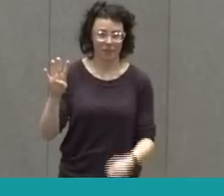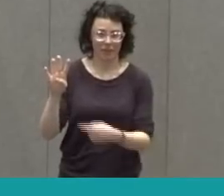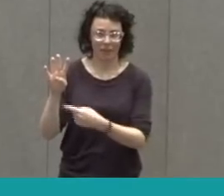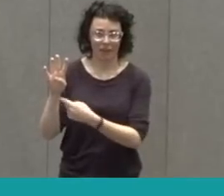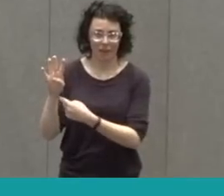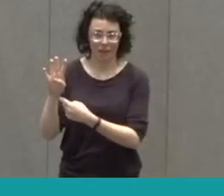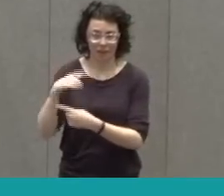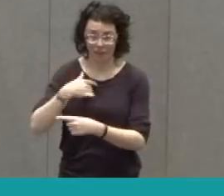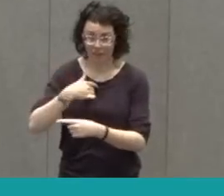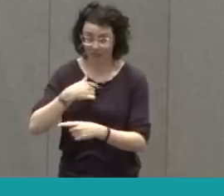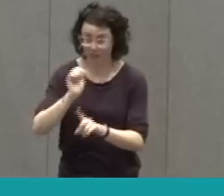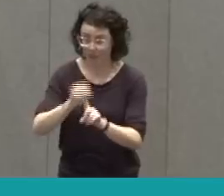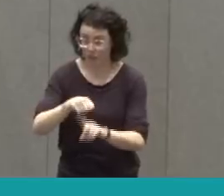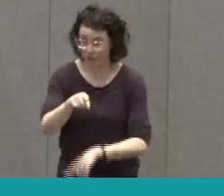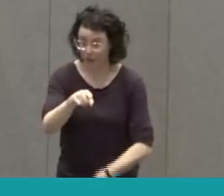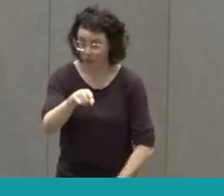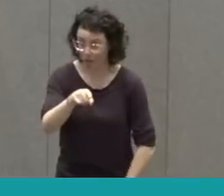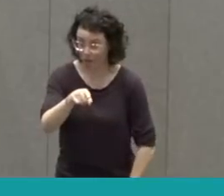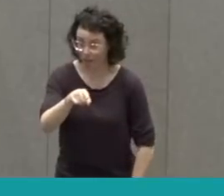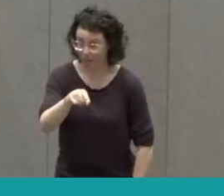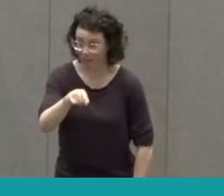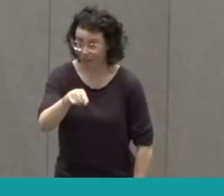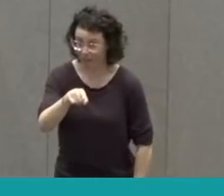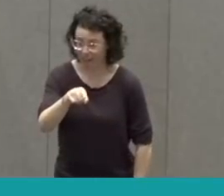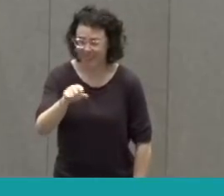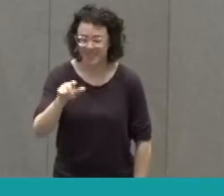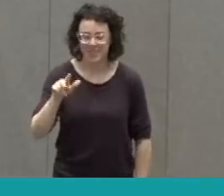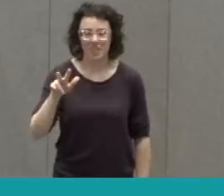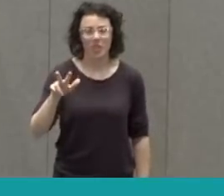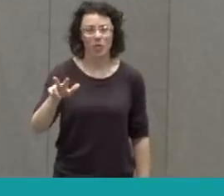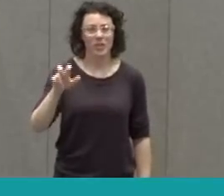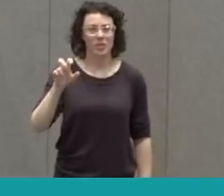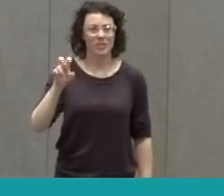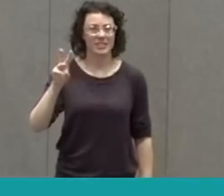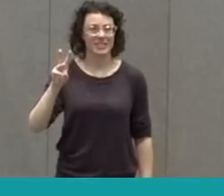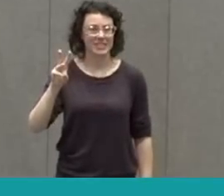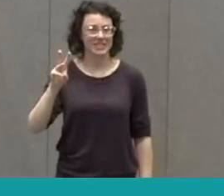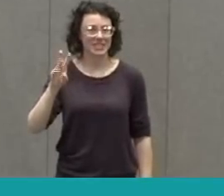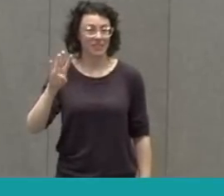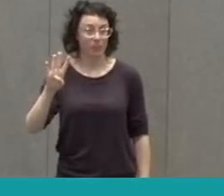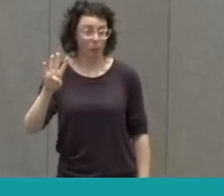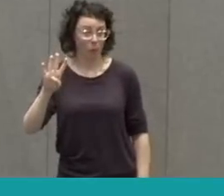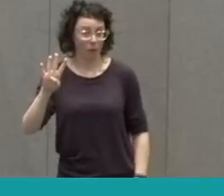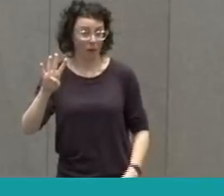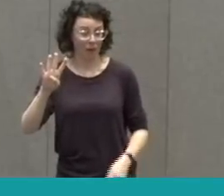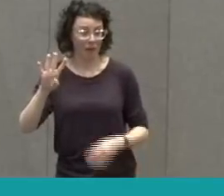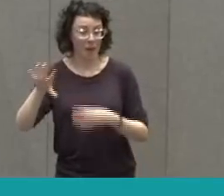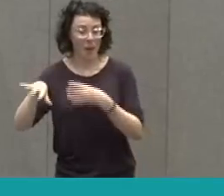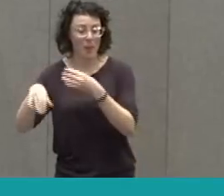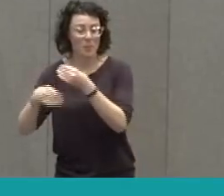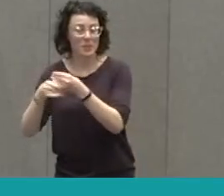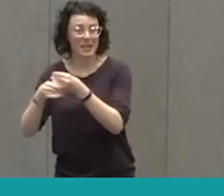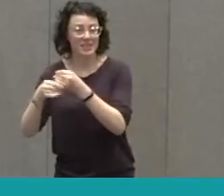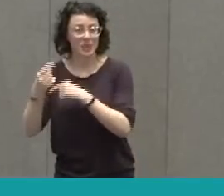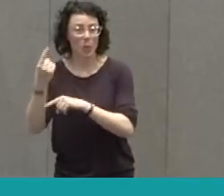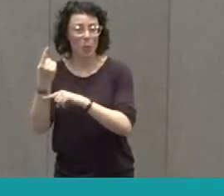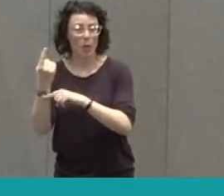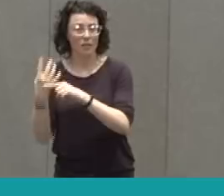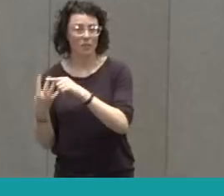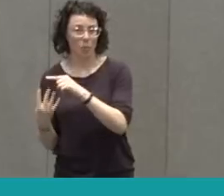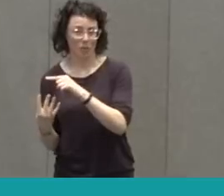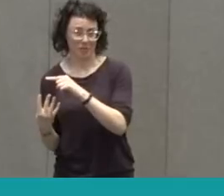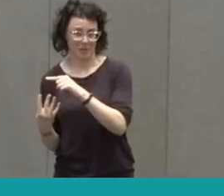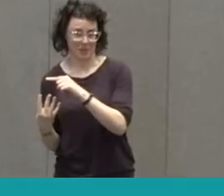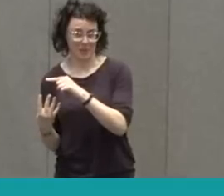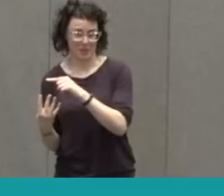Did I get you? It's 364 and a fourth.